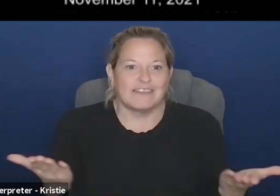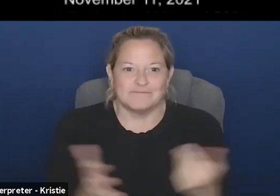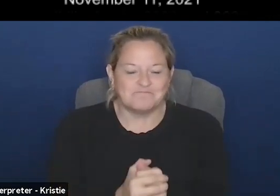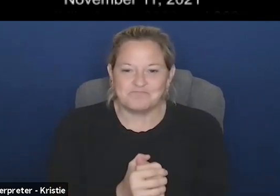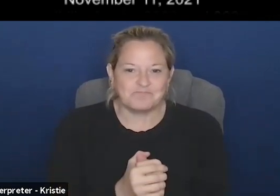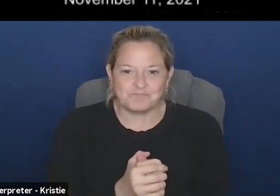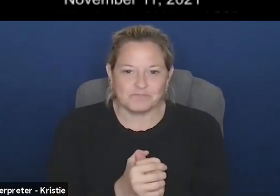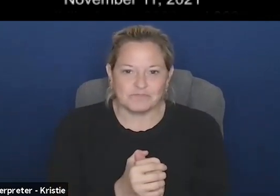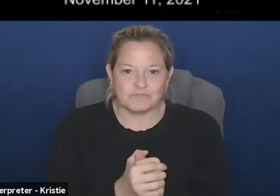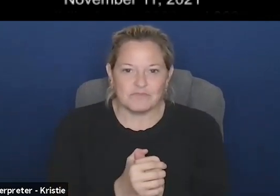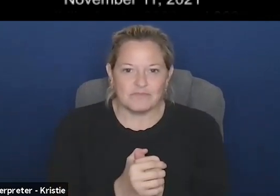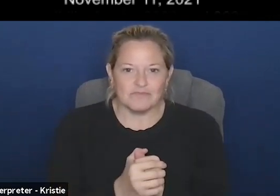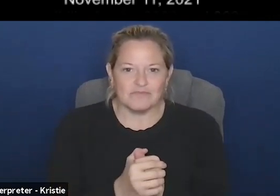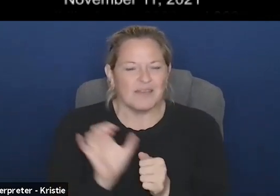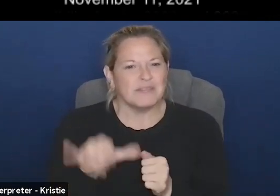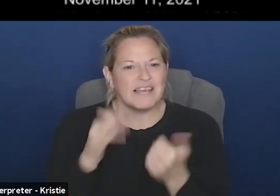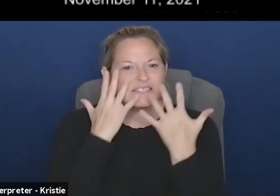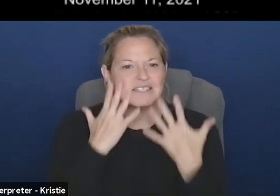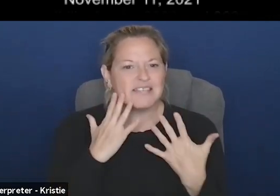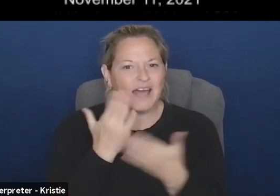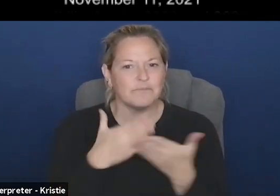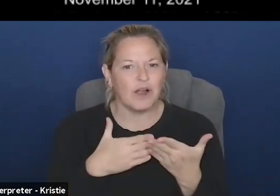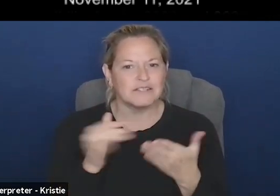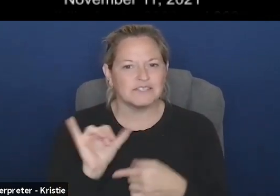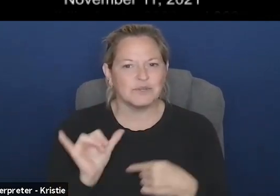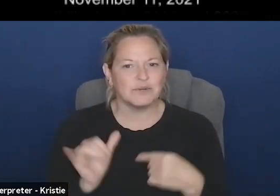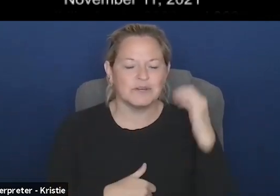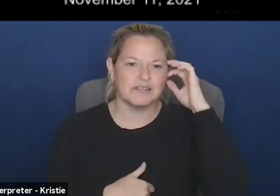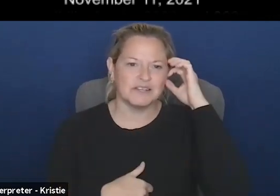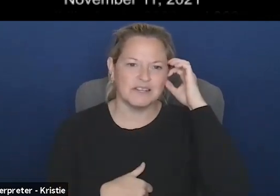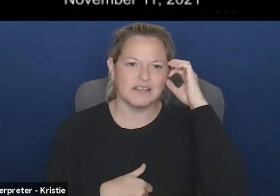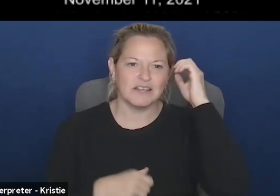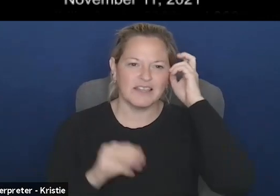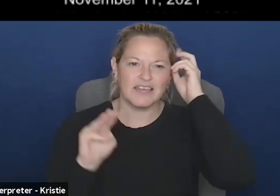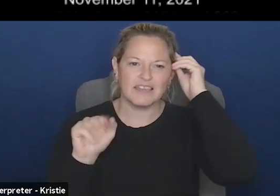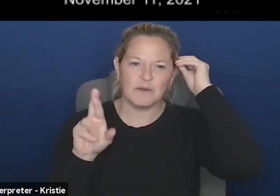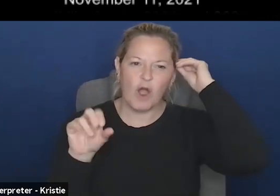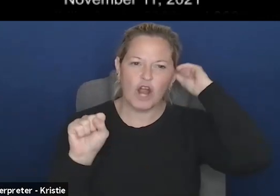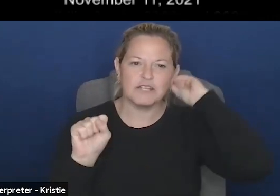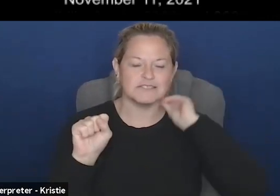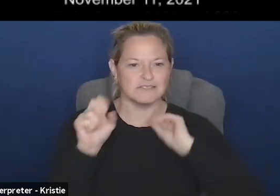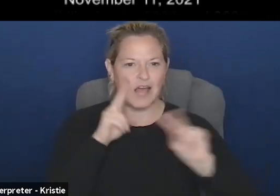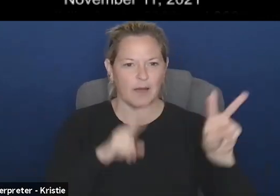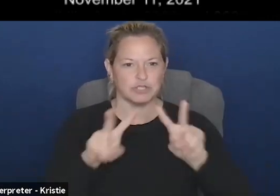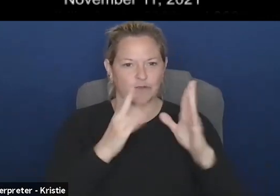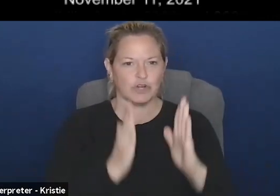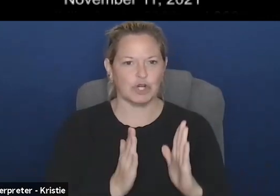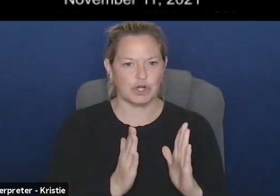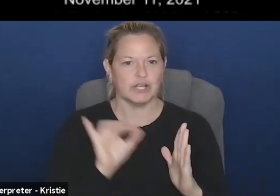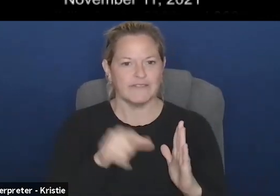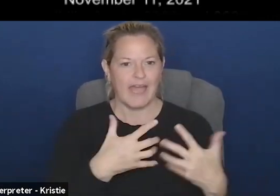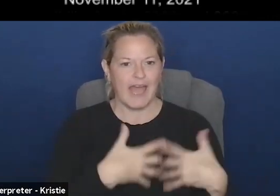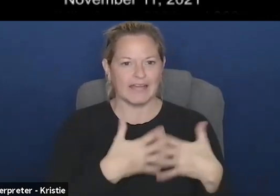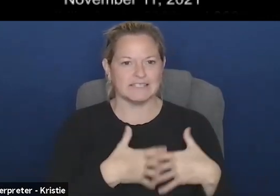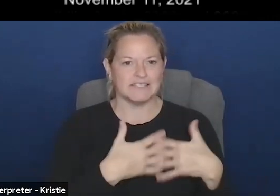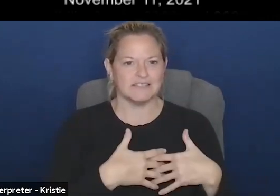there was also the sad part about the Mars Observer breaking. And so I kind of realized,